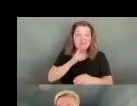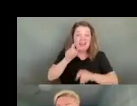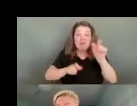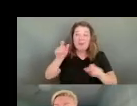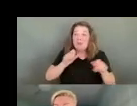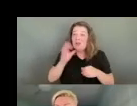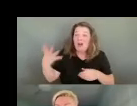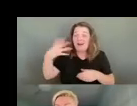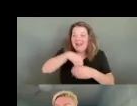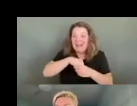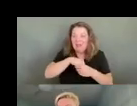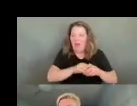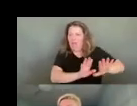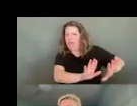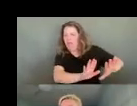possible.